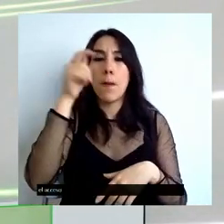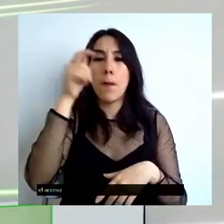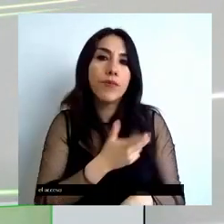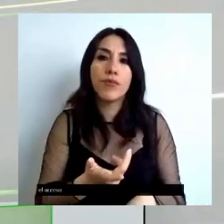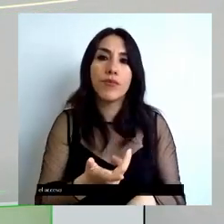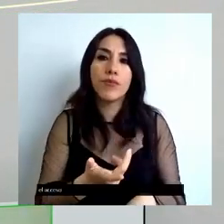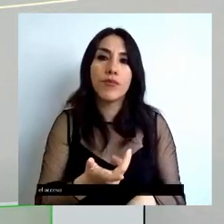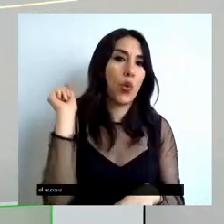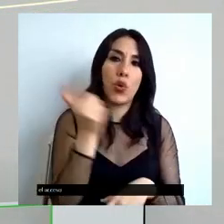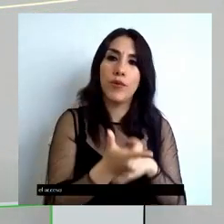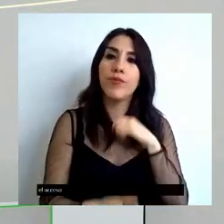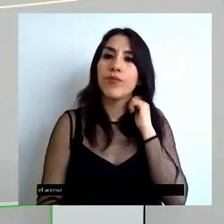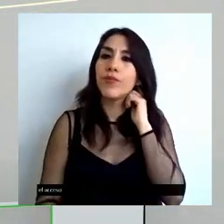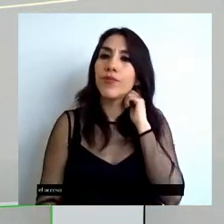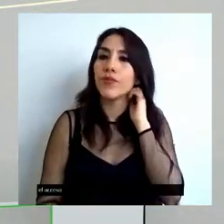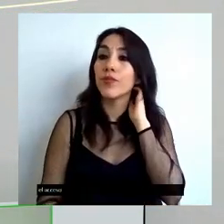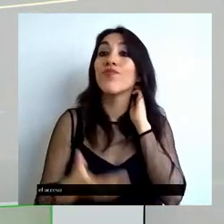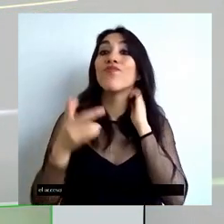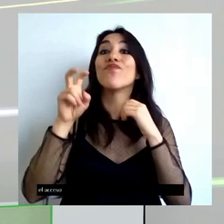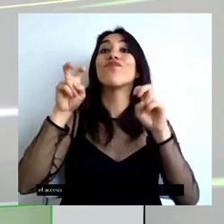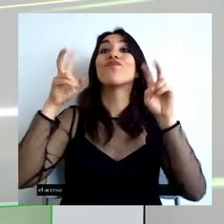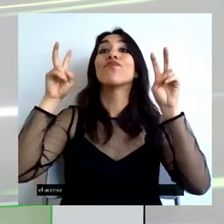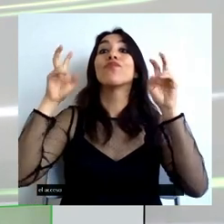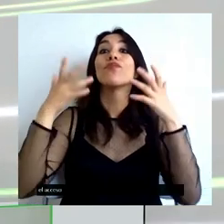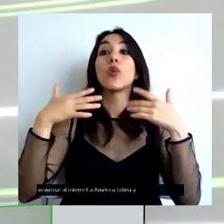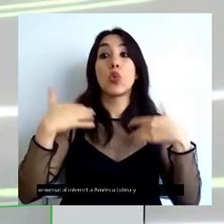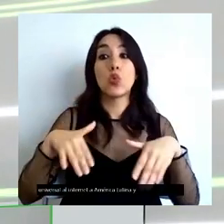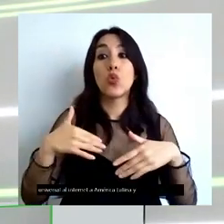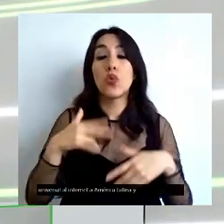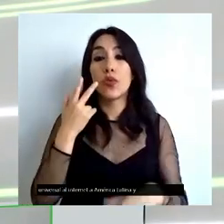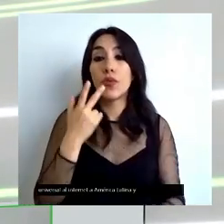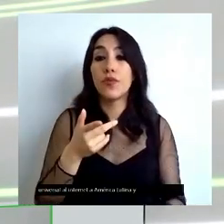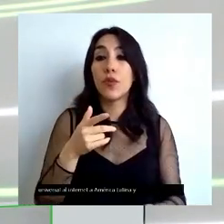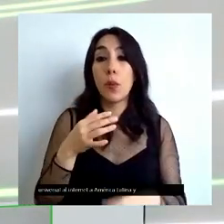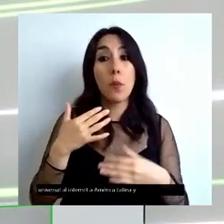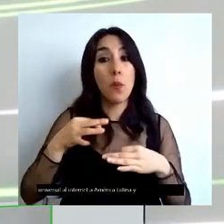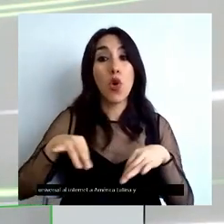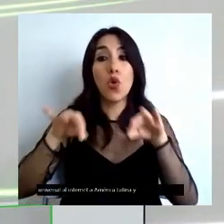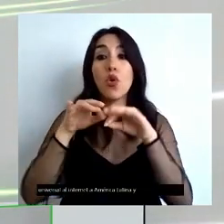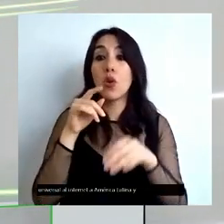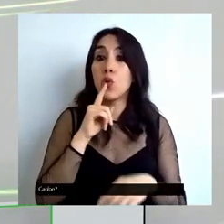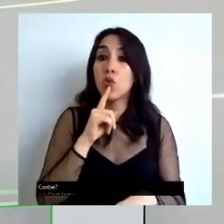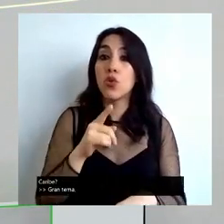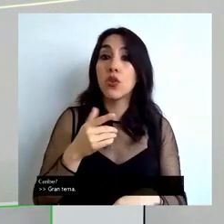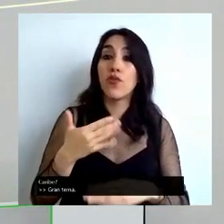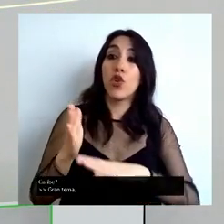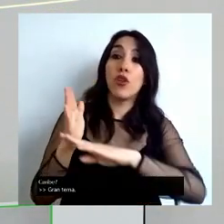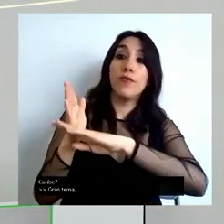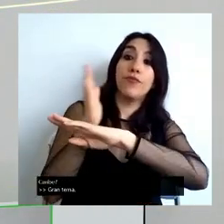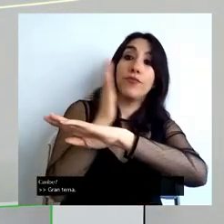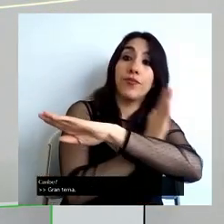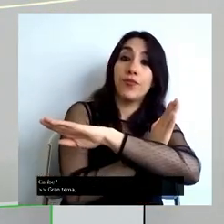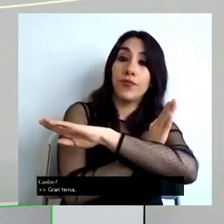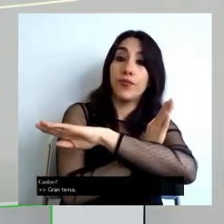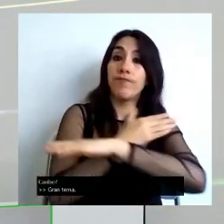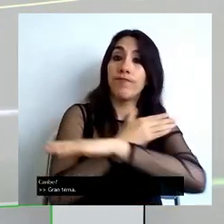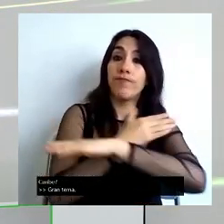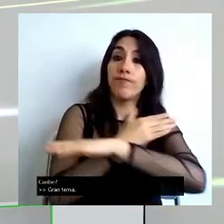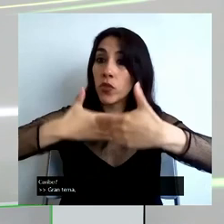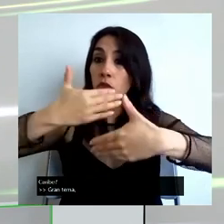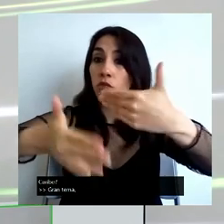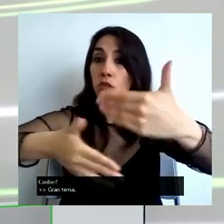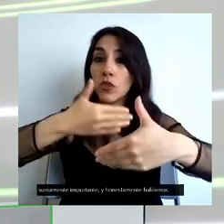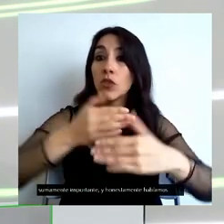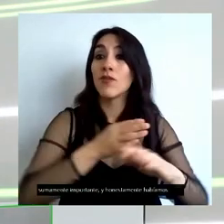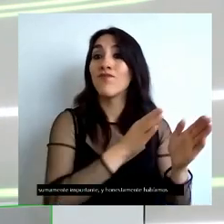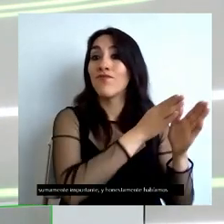Big topic. This is very important, and honestly, we have advanced